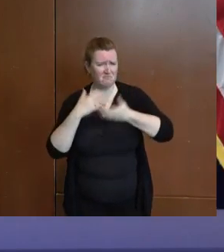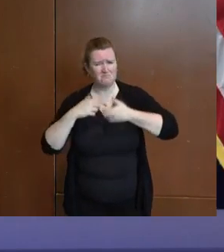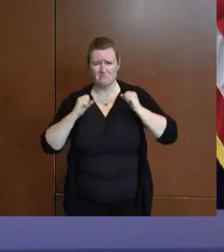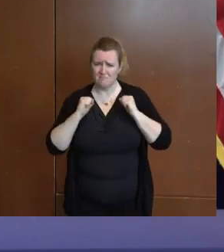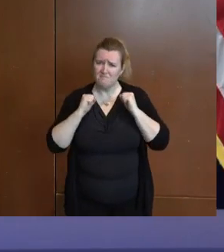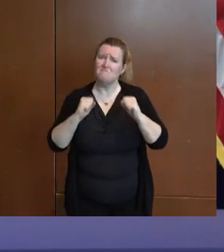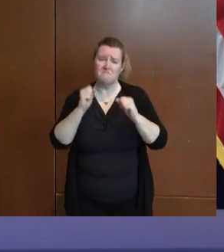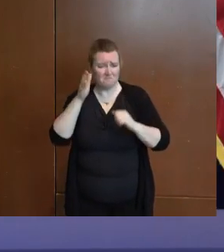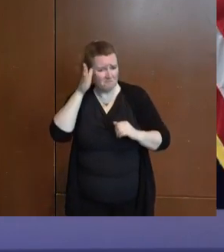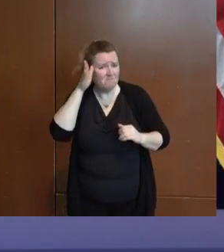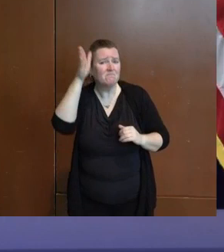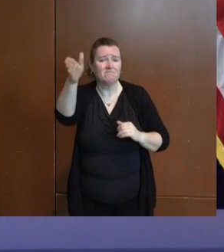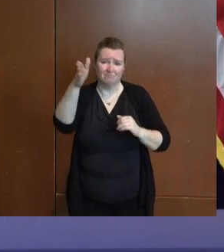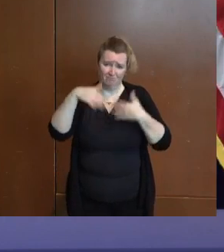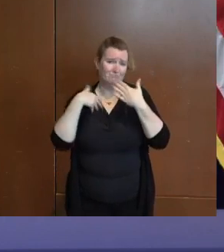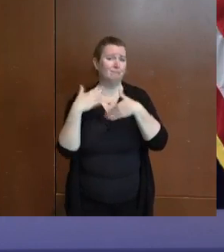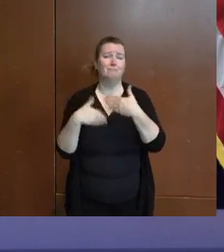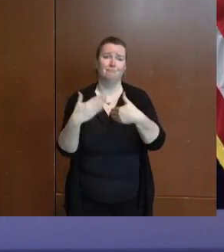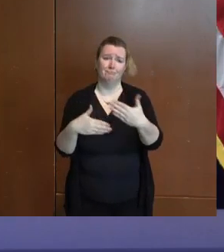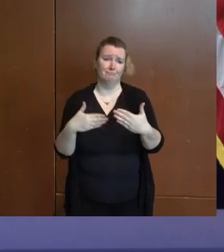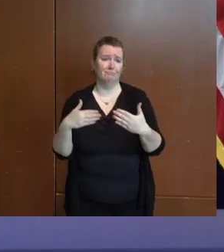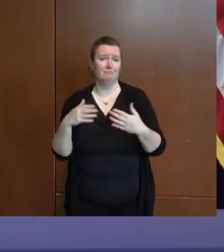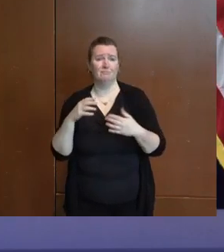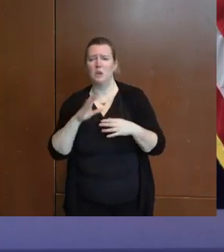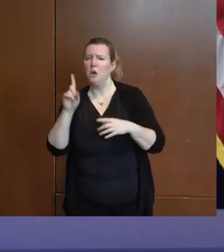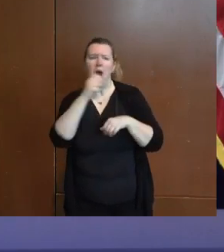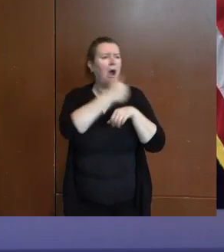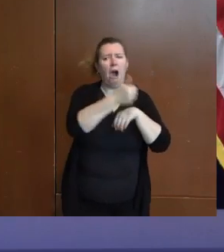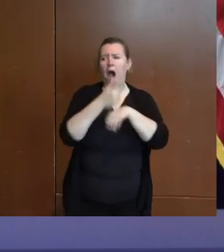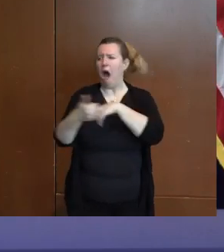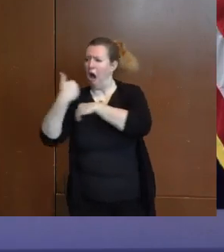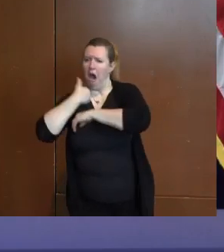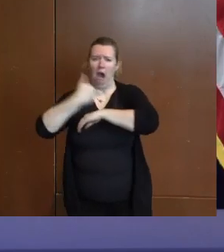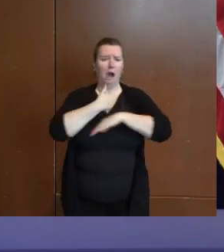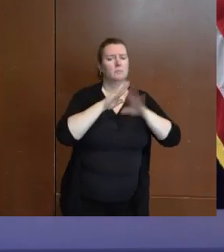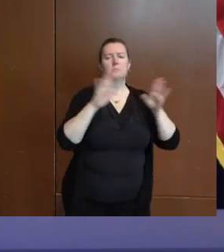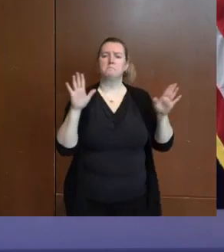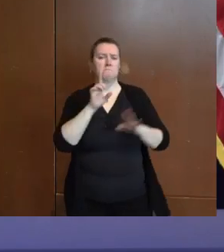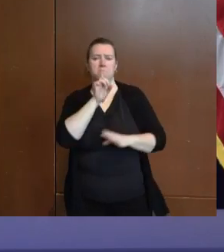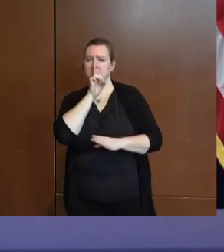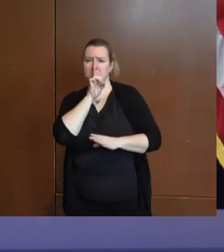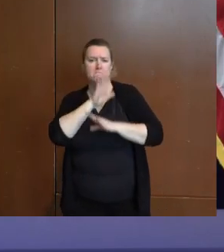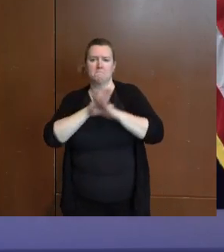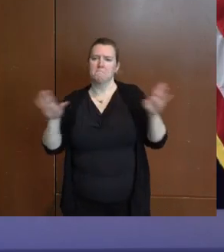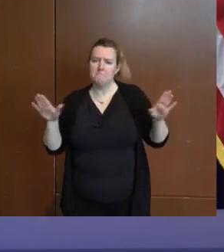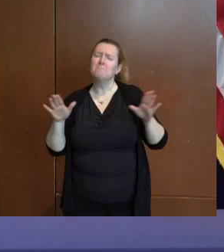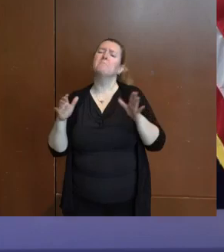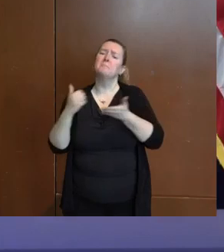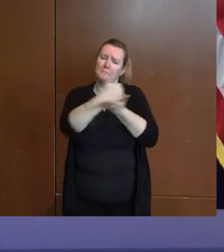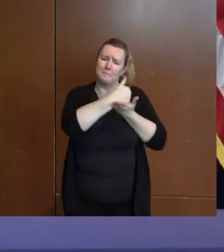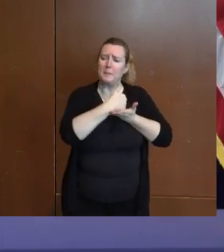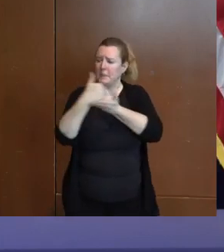New Jersey family. Slowly but surely, we will get back on our feet, and we will be stronger than